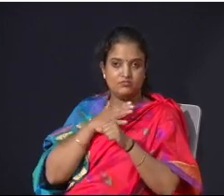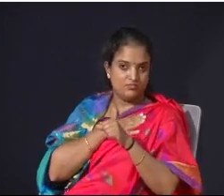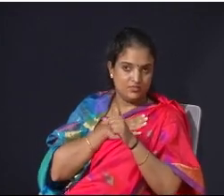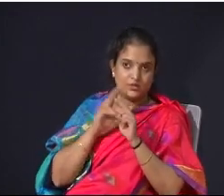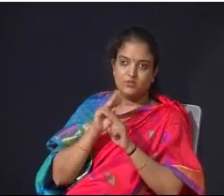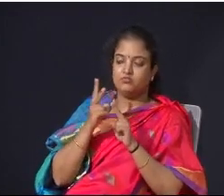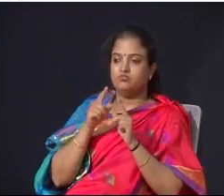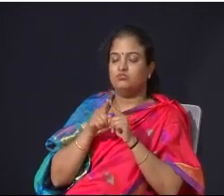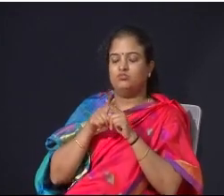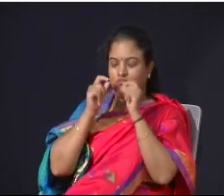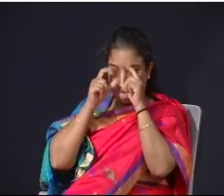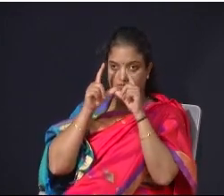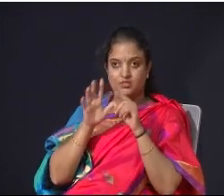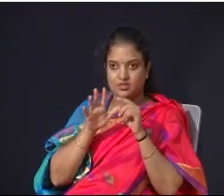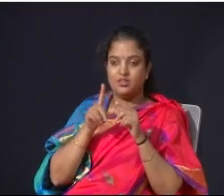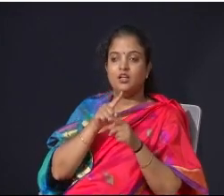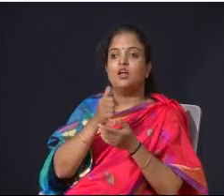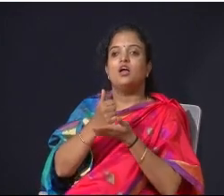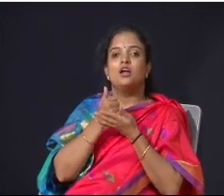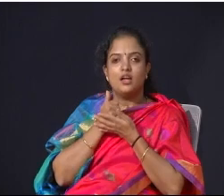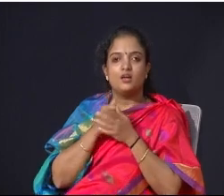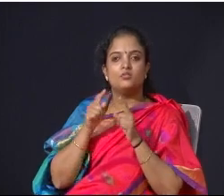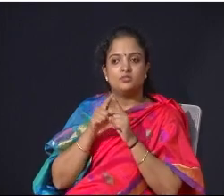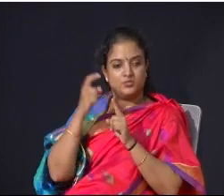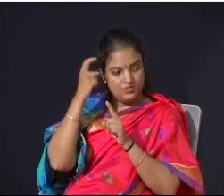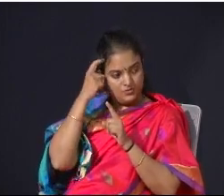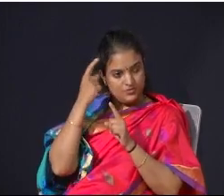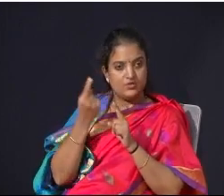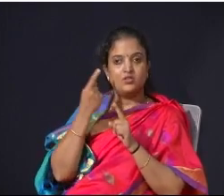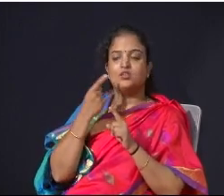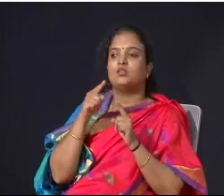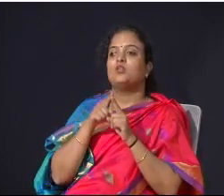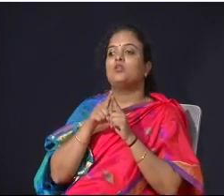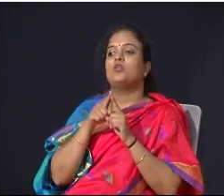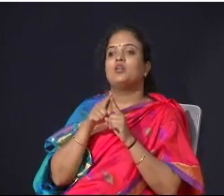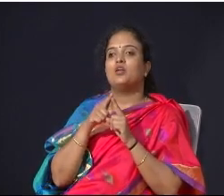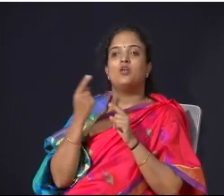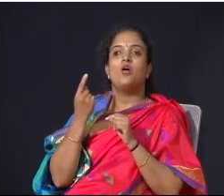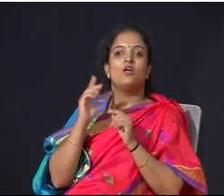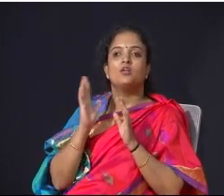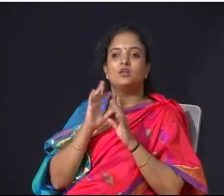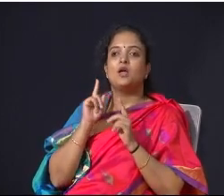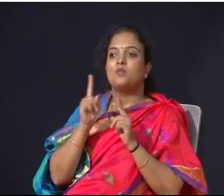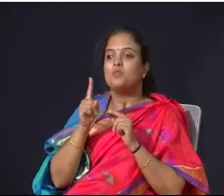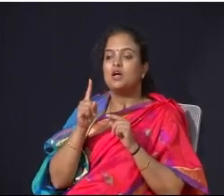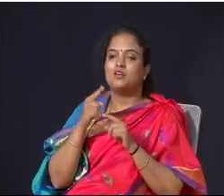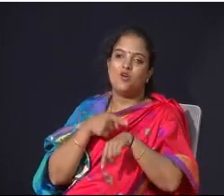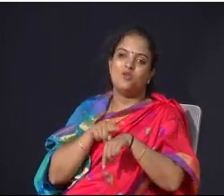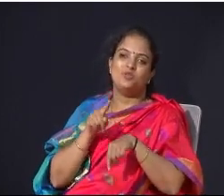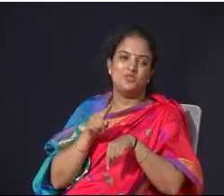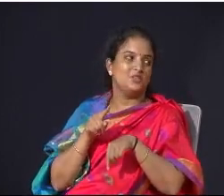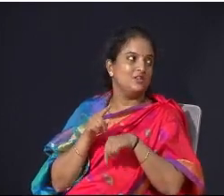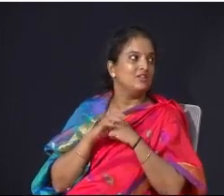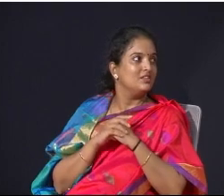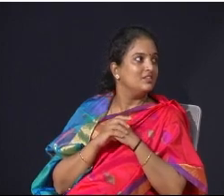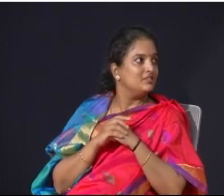truly eye-opening, ma'am. You've helped us see the brain not just as an organ, but as an opportunity.